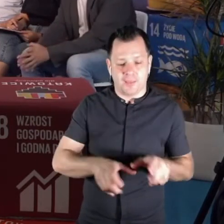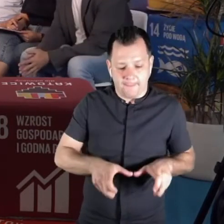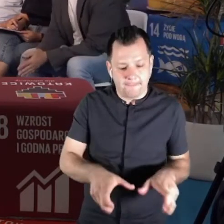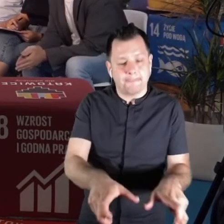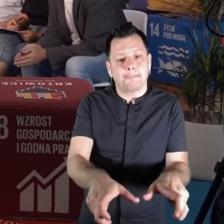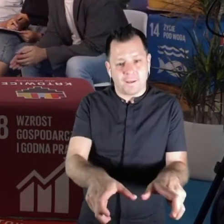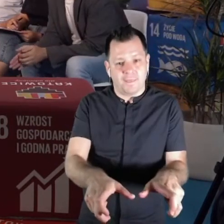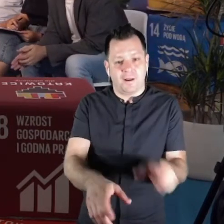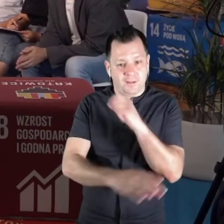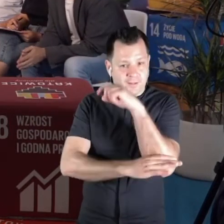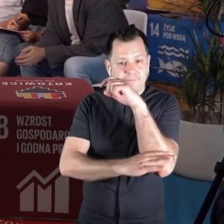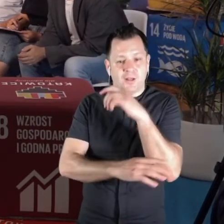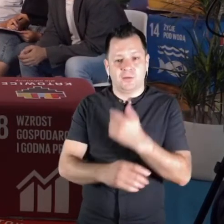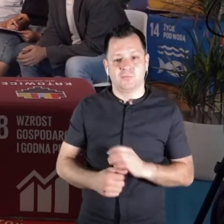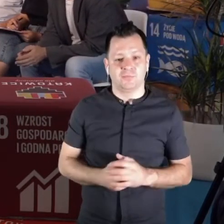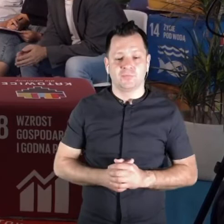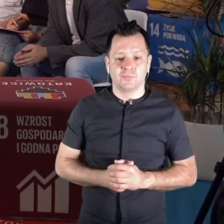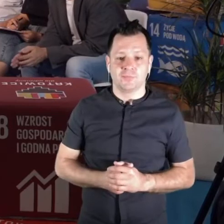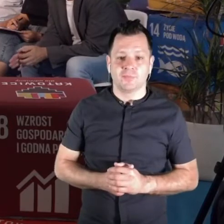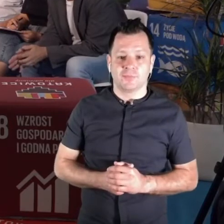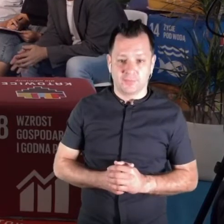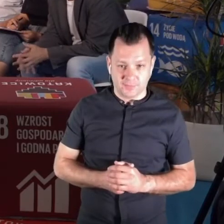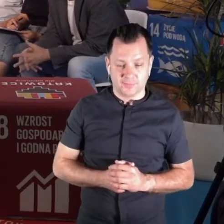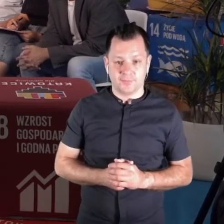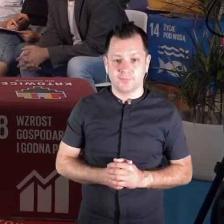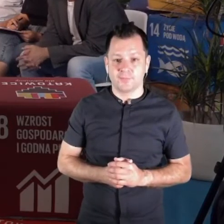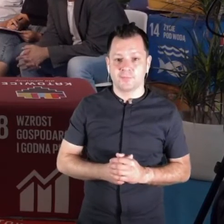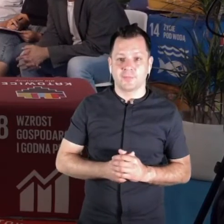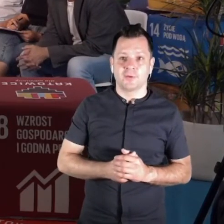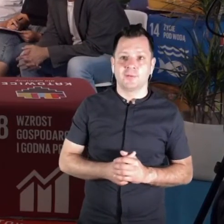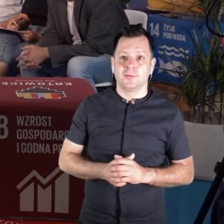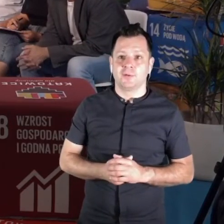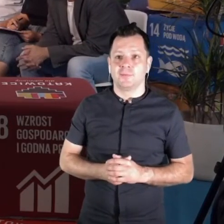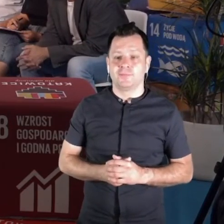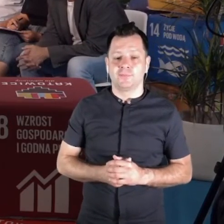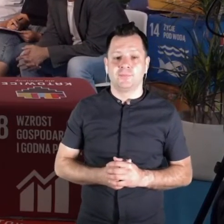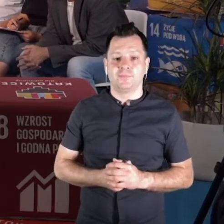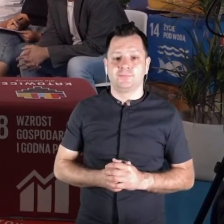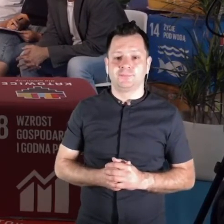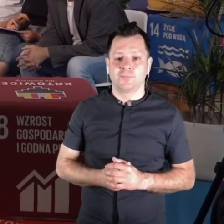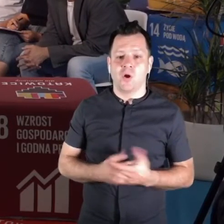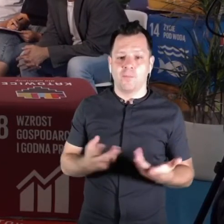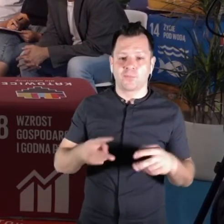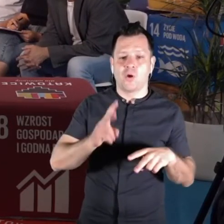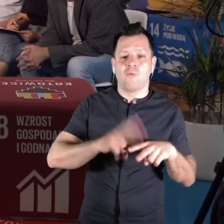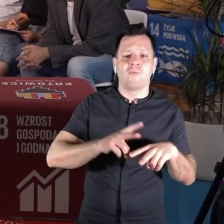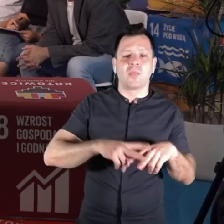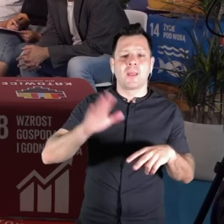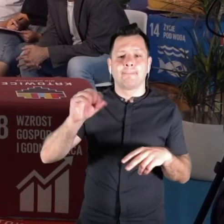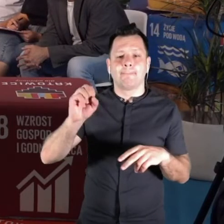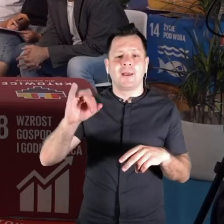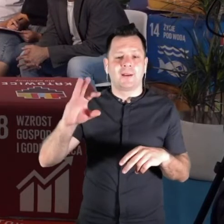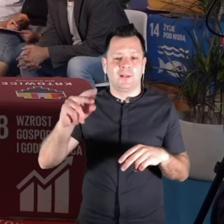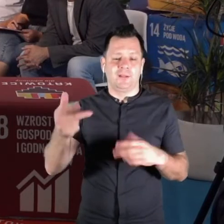Berlin is part of the Technology Foundation of Berlin, which has actually a very broad portfolio